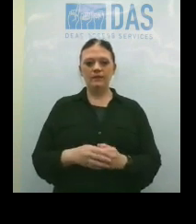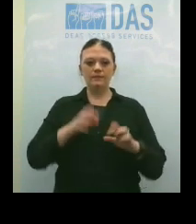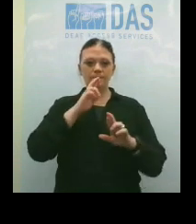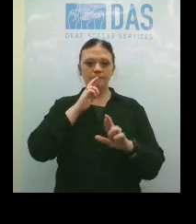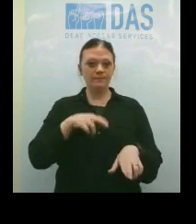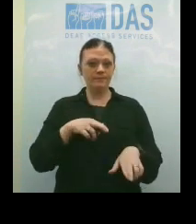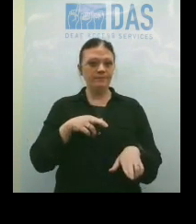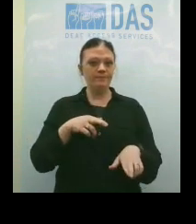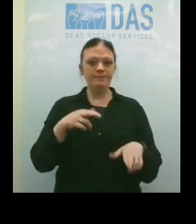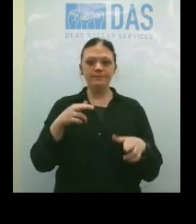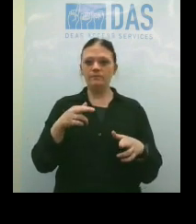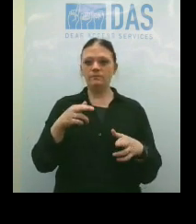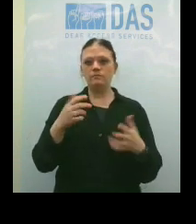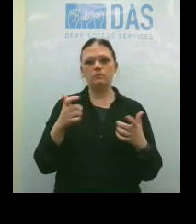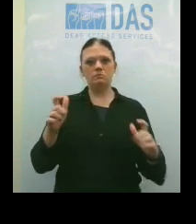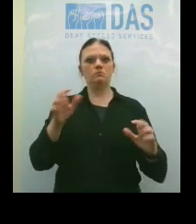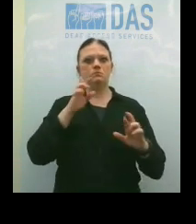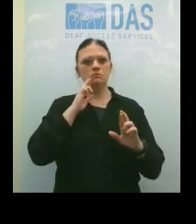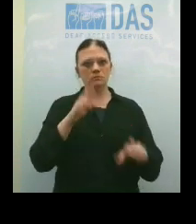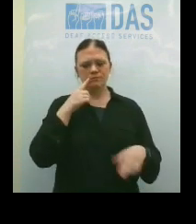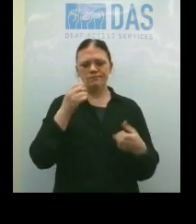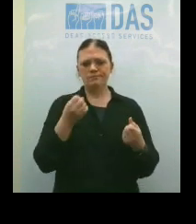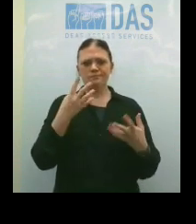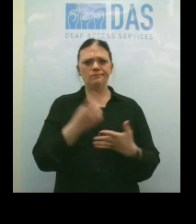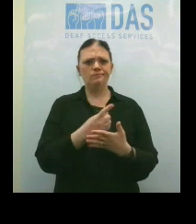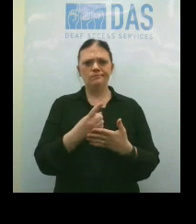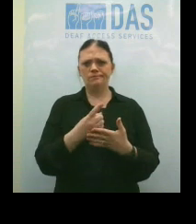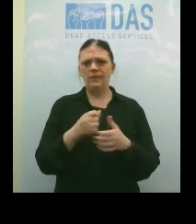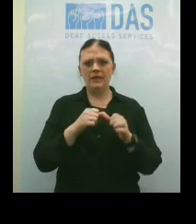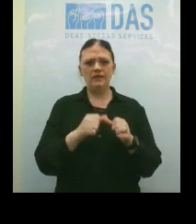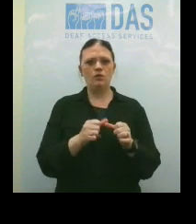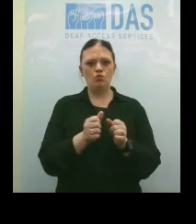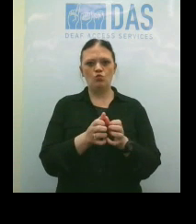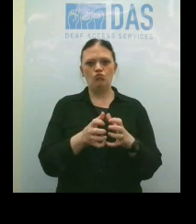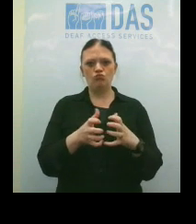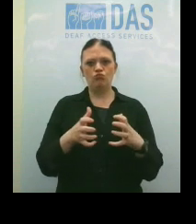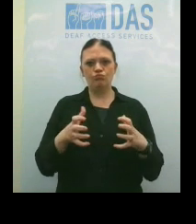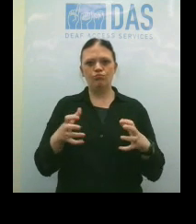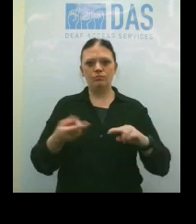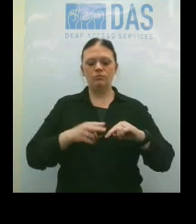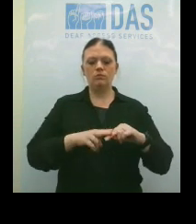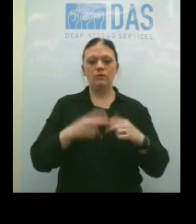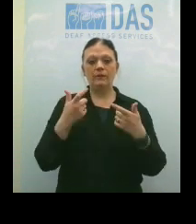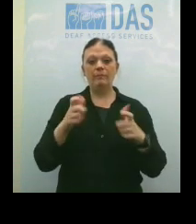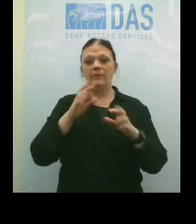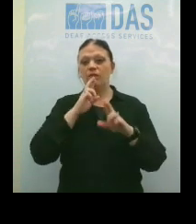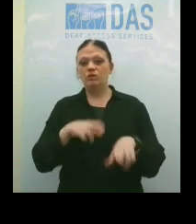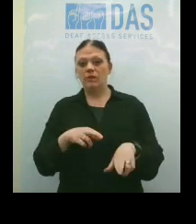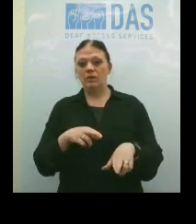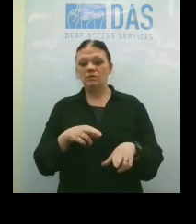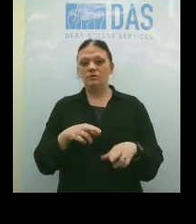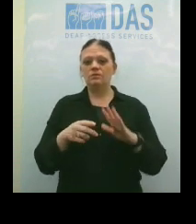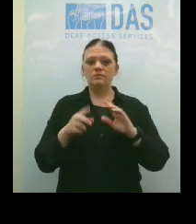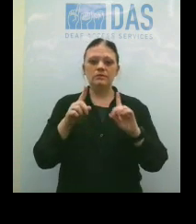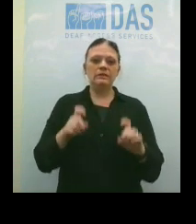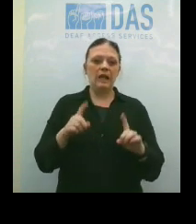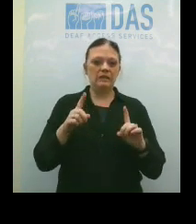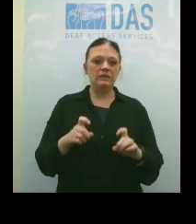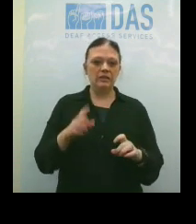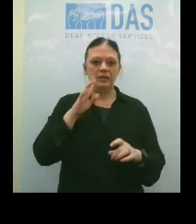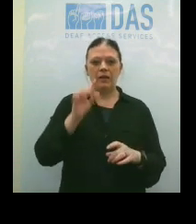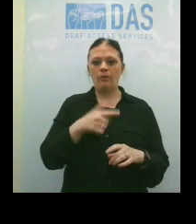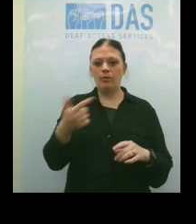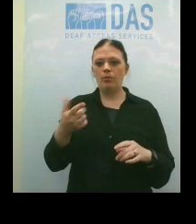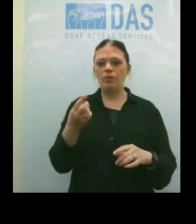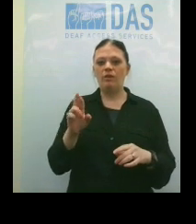we have a tremendous response. We've had it for weeks now, and it keeps on growing. And the big response that we have is regards to testing, and I'll turn it over to